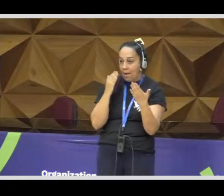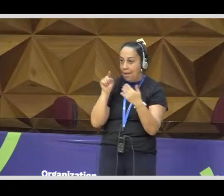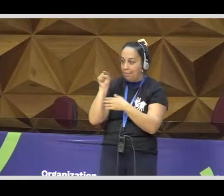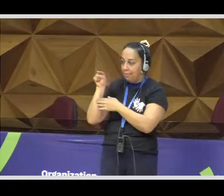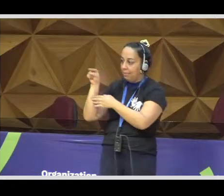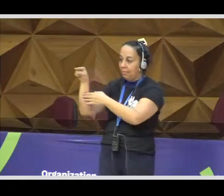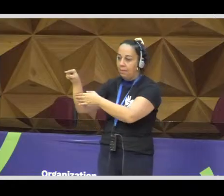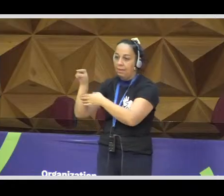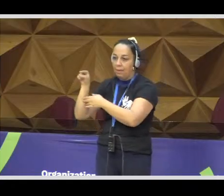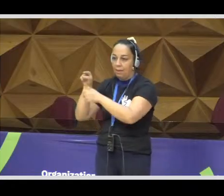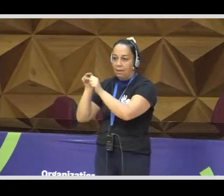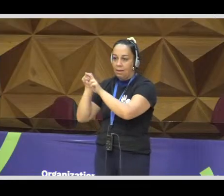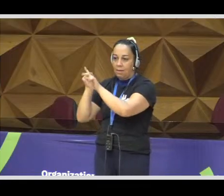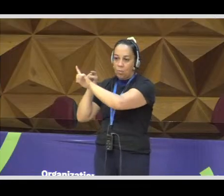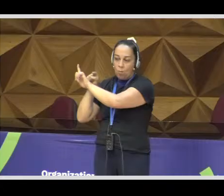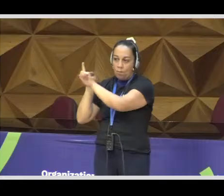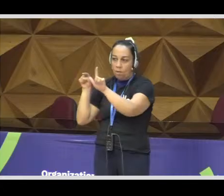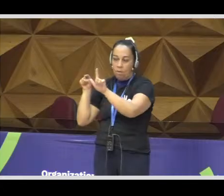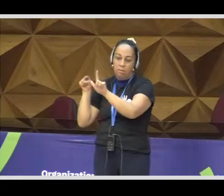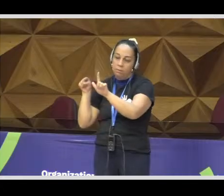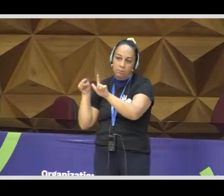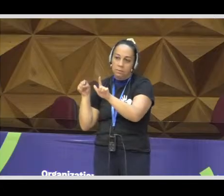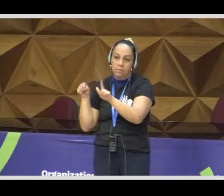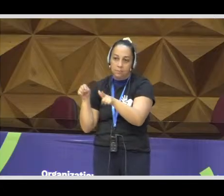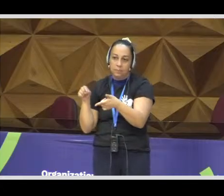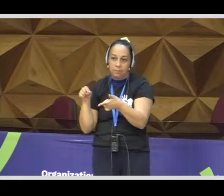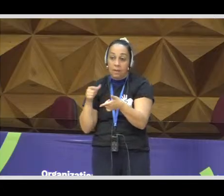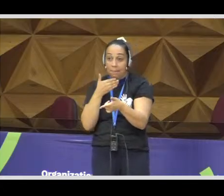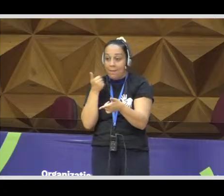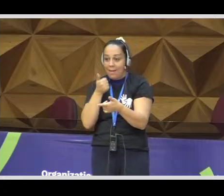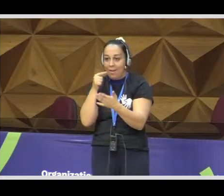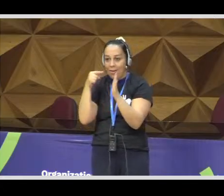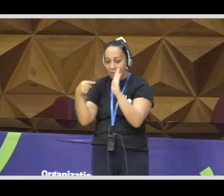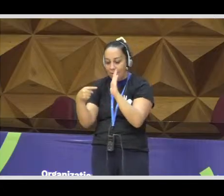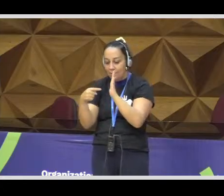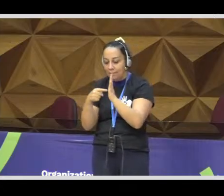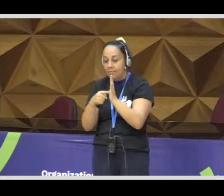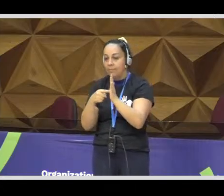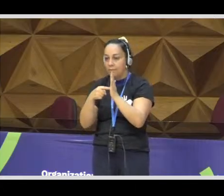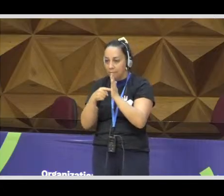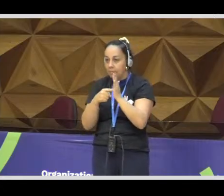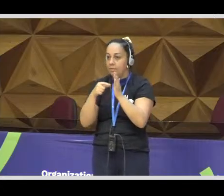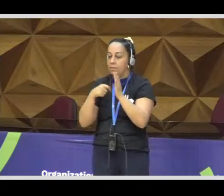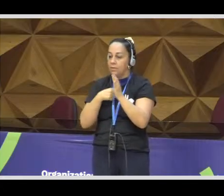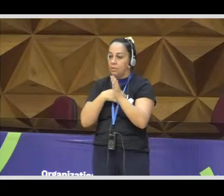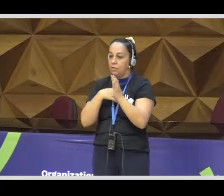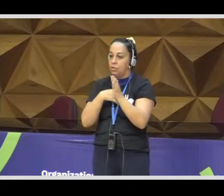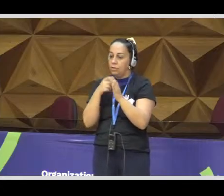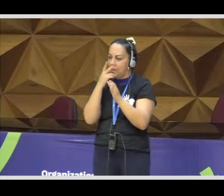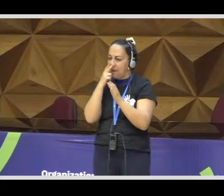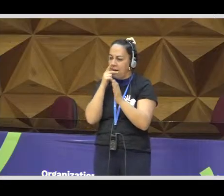better to be able to tap and drag against a solid surface. It feels much more like real typing when you do that than when you're kind of doing